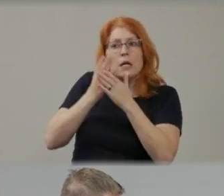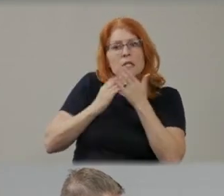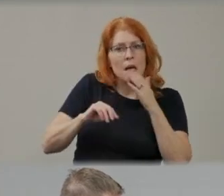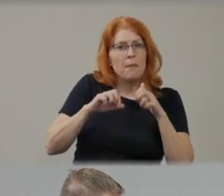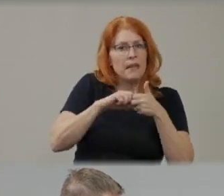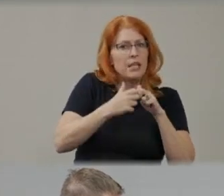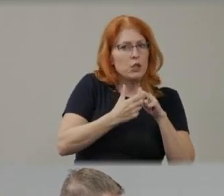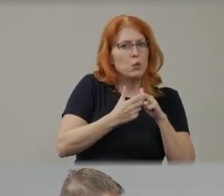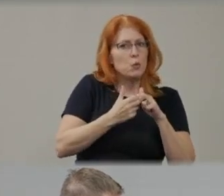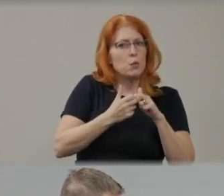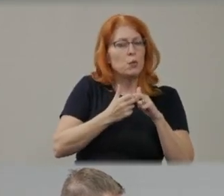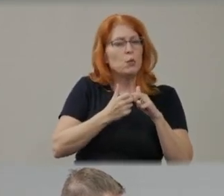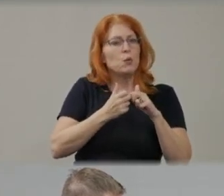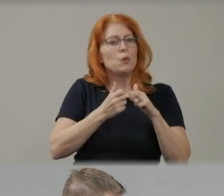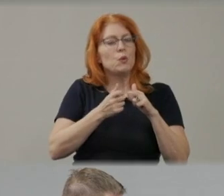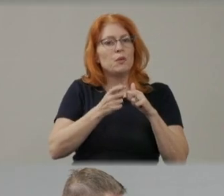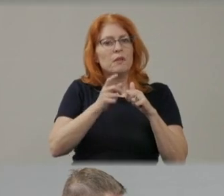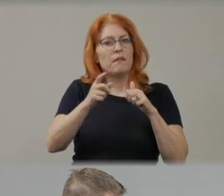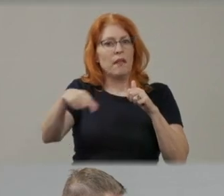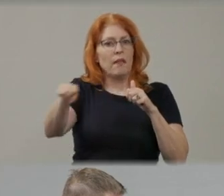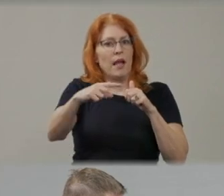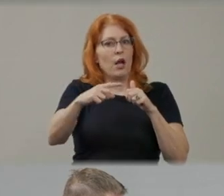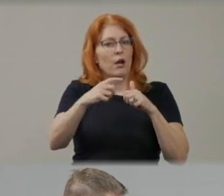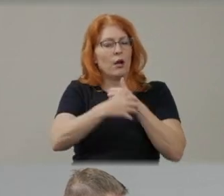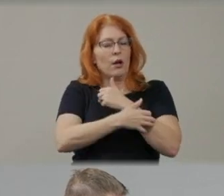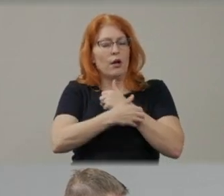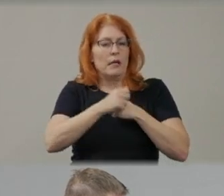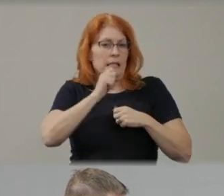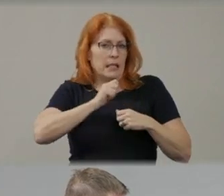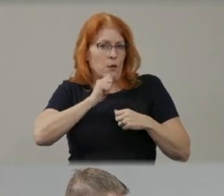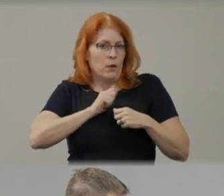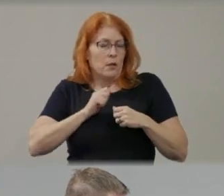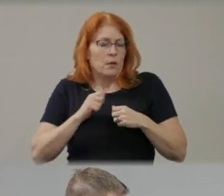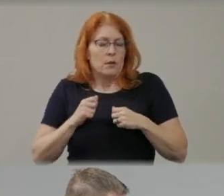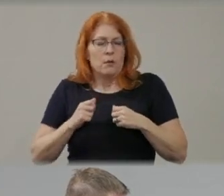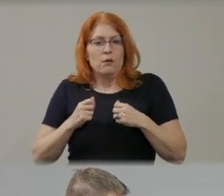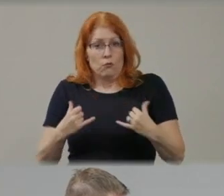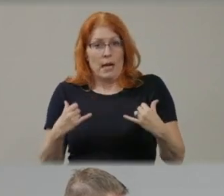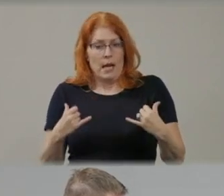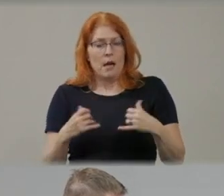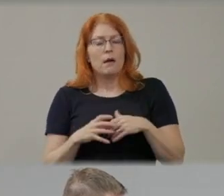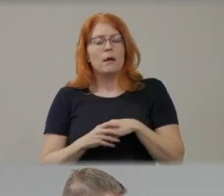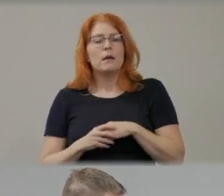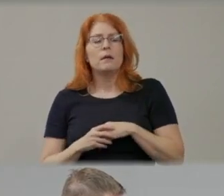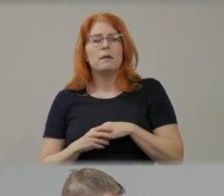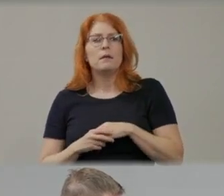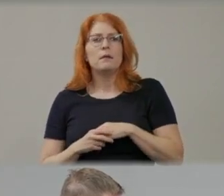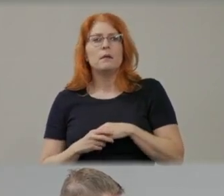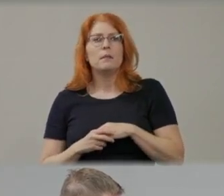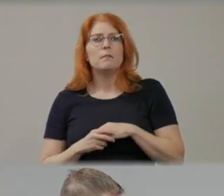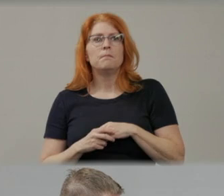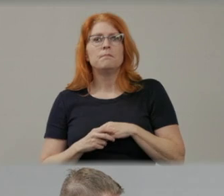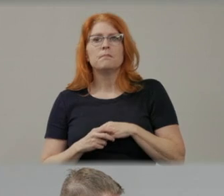issues that they are dealing with currently. But I'm sure I'll learn some things while I'm down